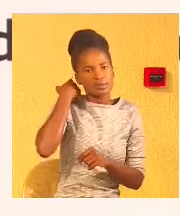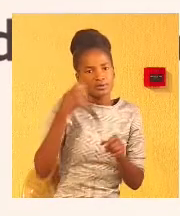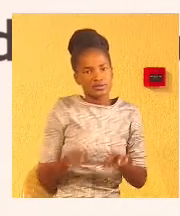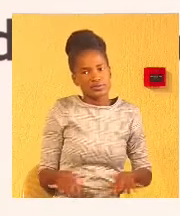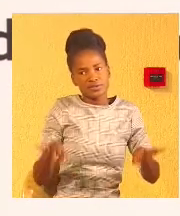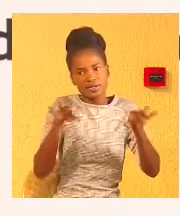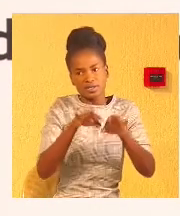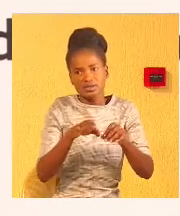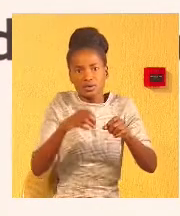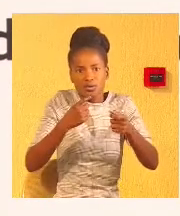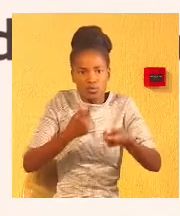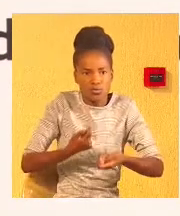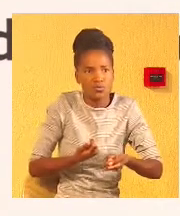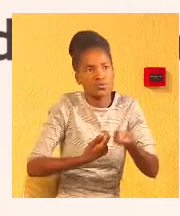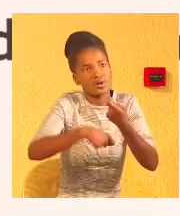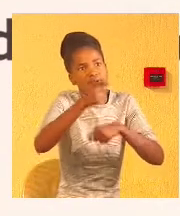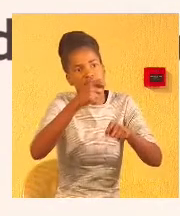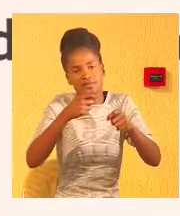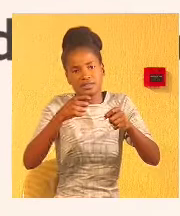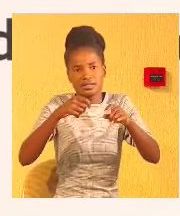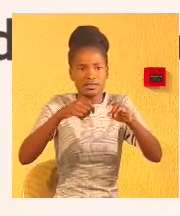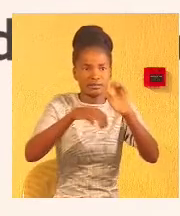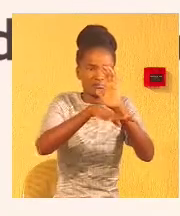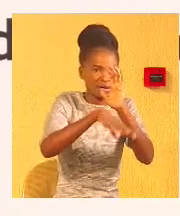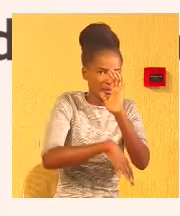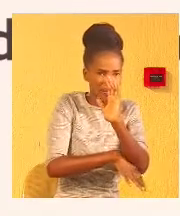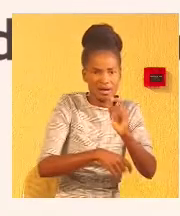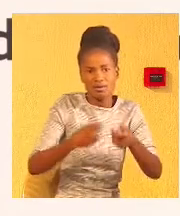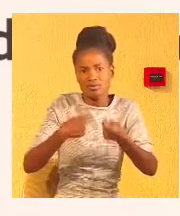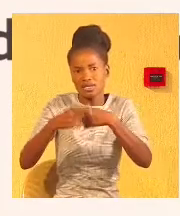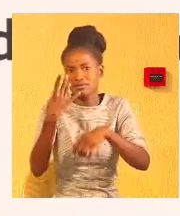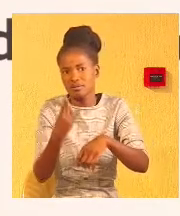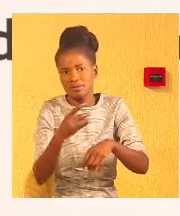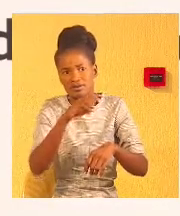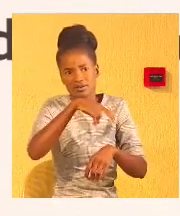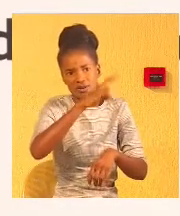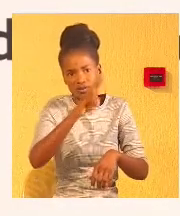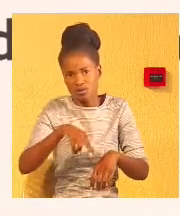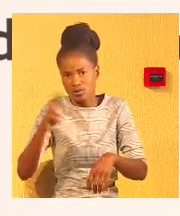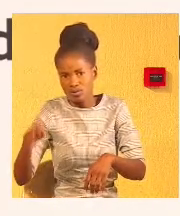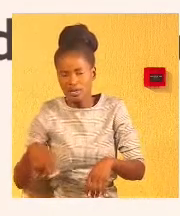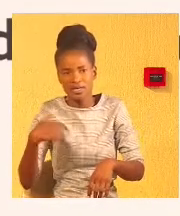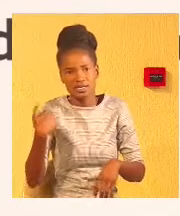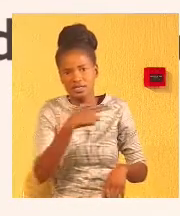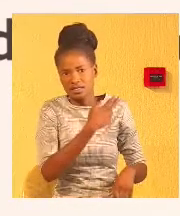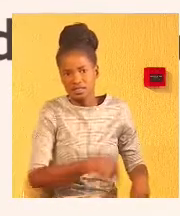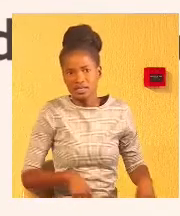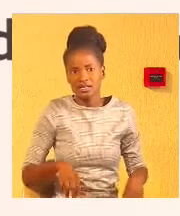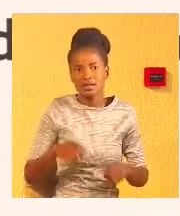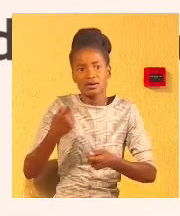export commitments to our export markets, like Norway, like China, like the